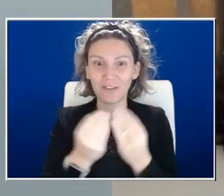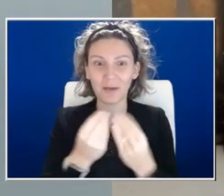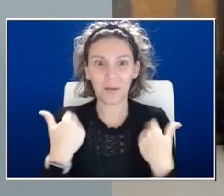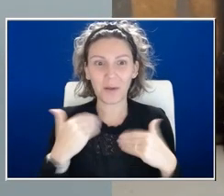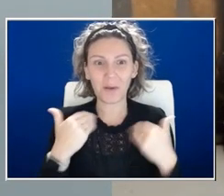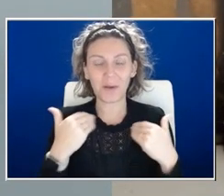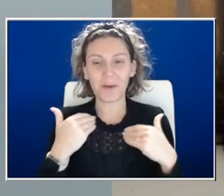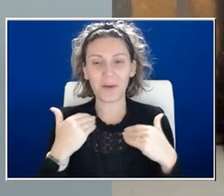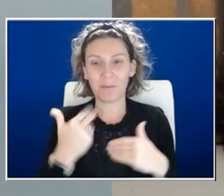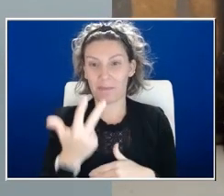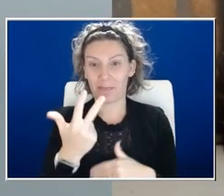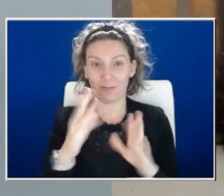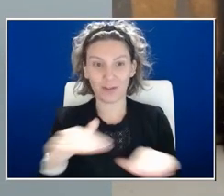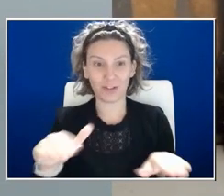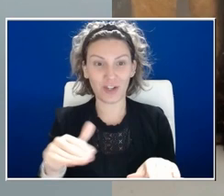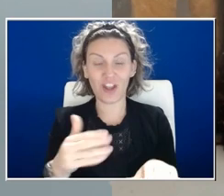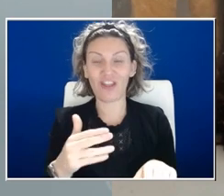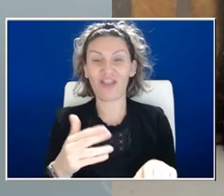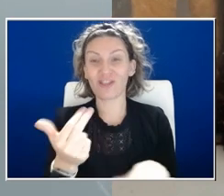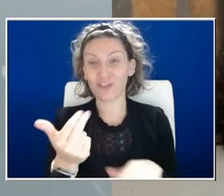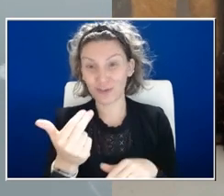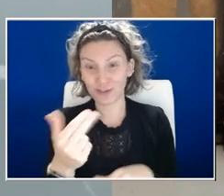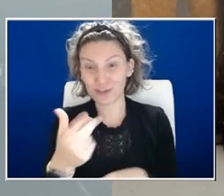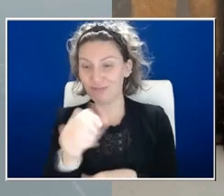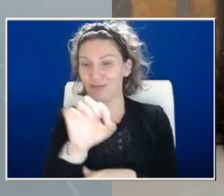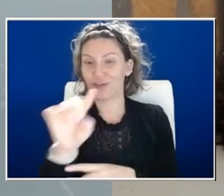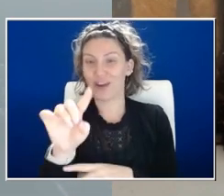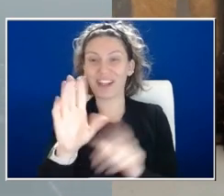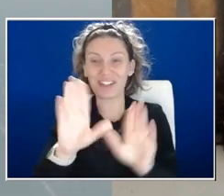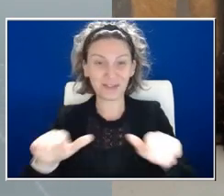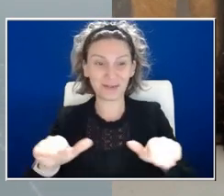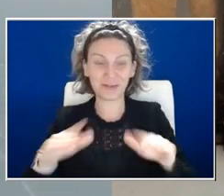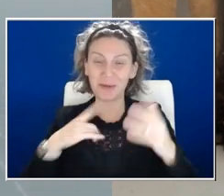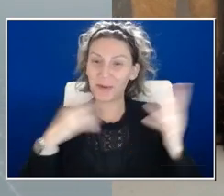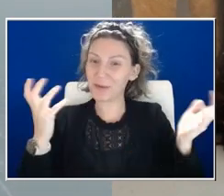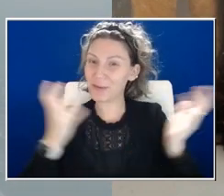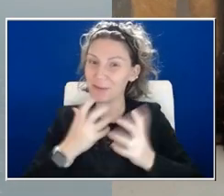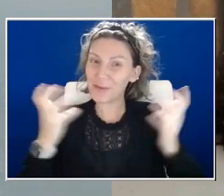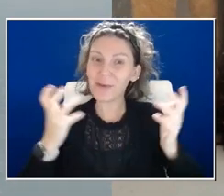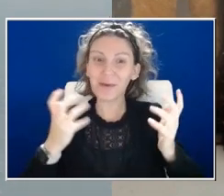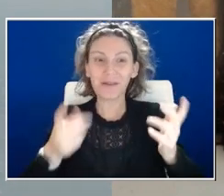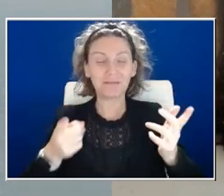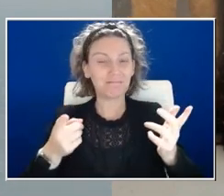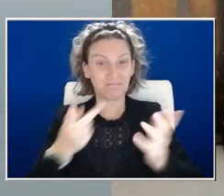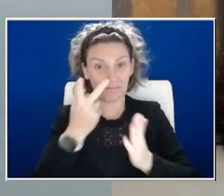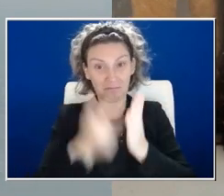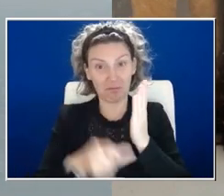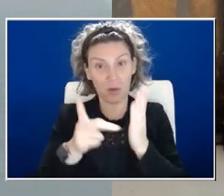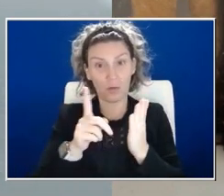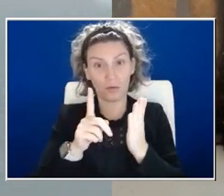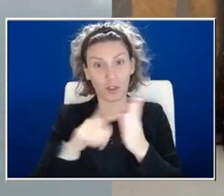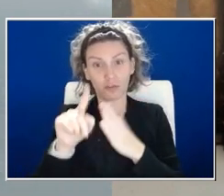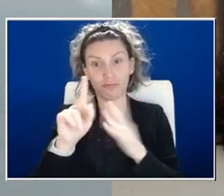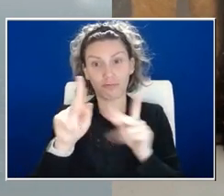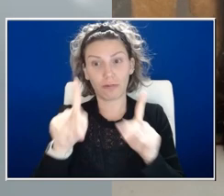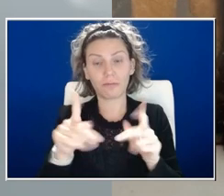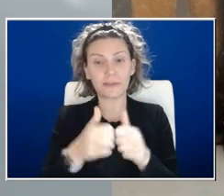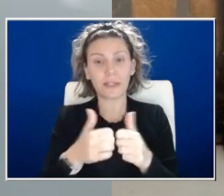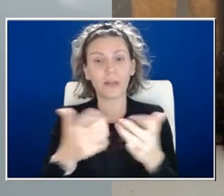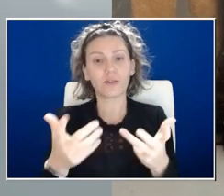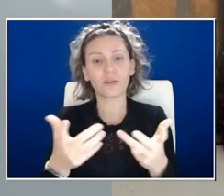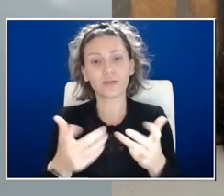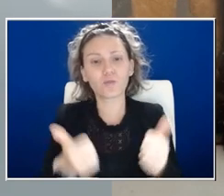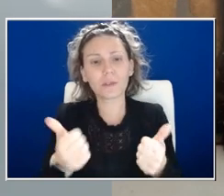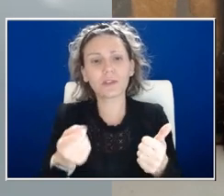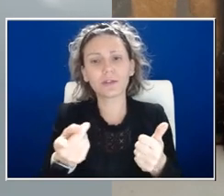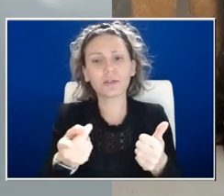13 grandchildren, a pretty incredible number up there. You both get your checkups together. So which one of you takes the